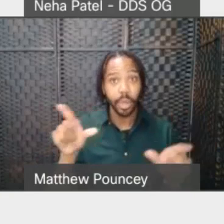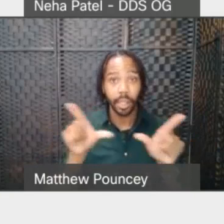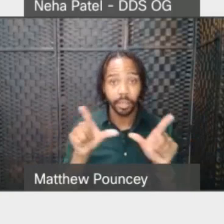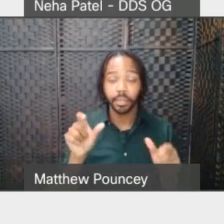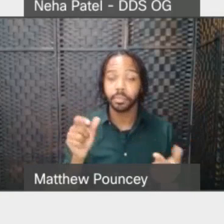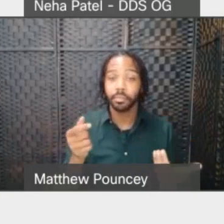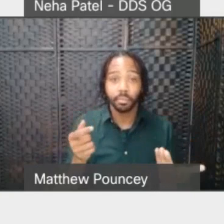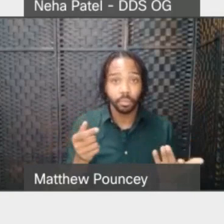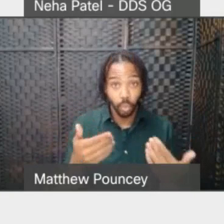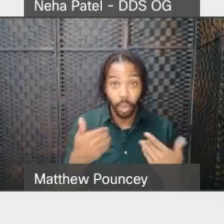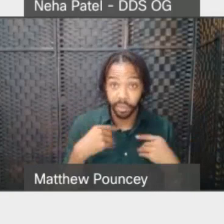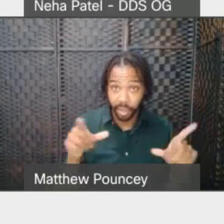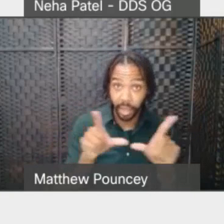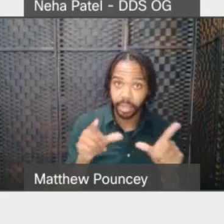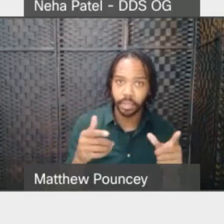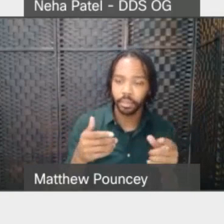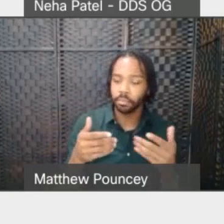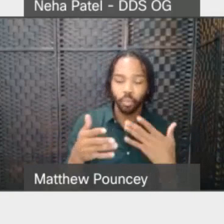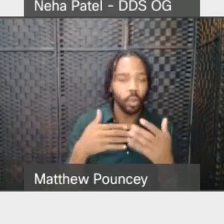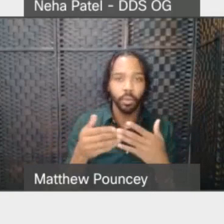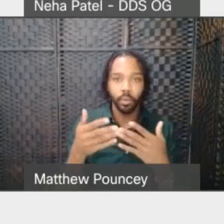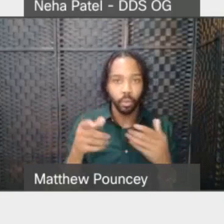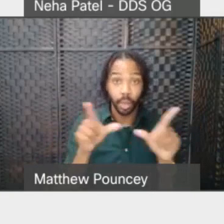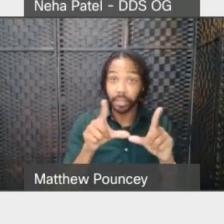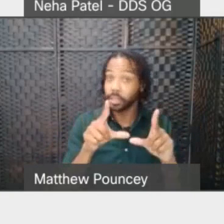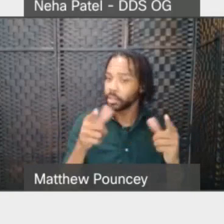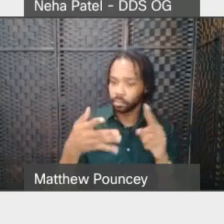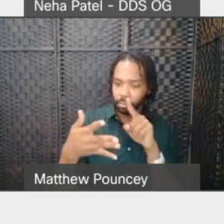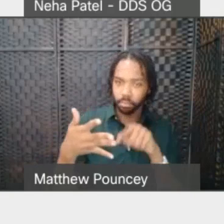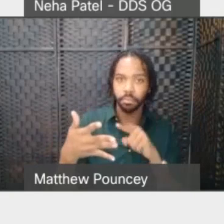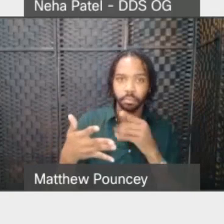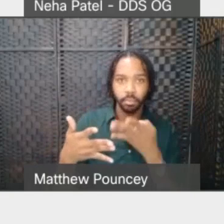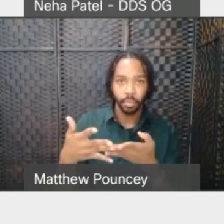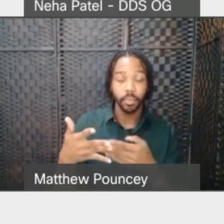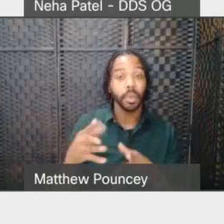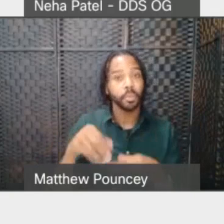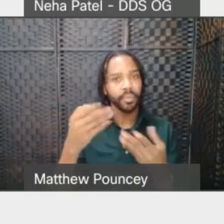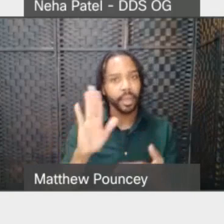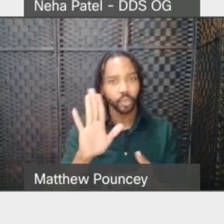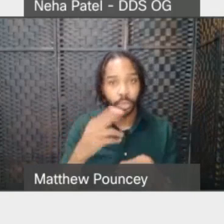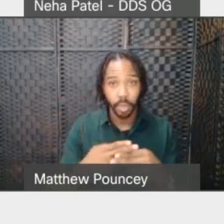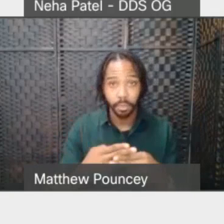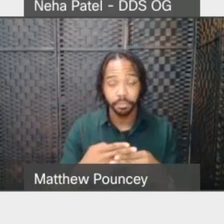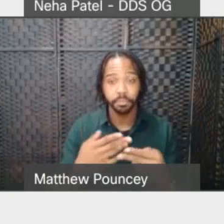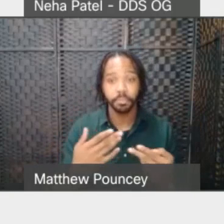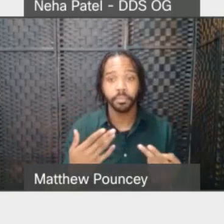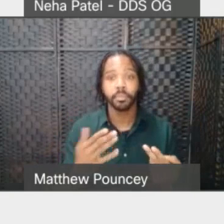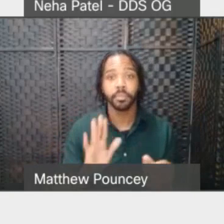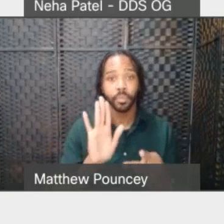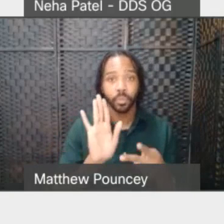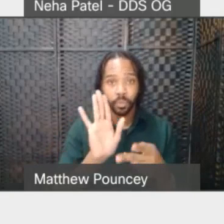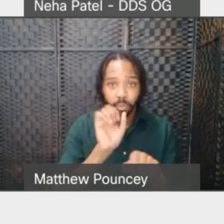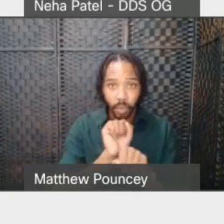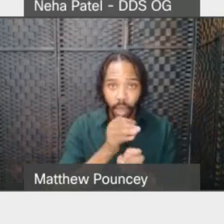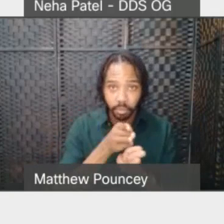healthcare provider, what is your license under? Provide your name, your occupation,